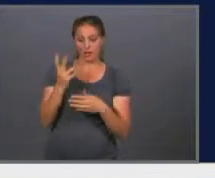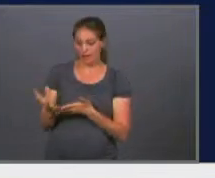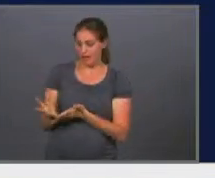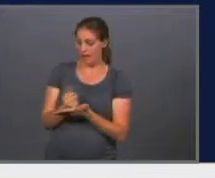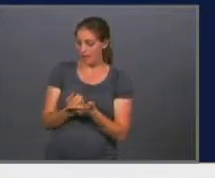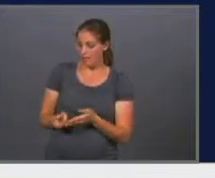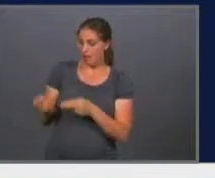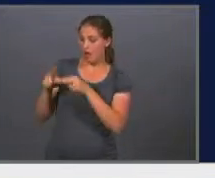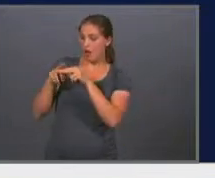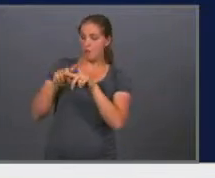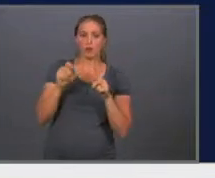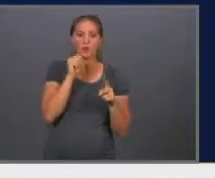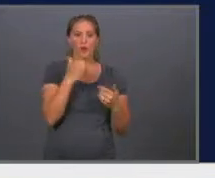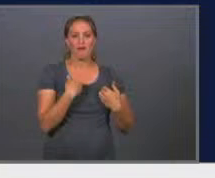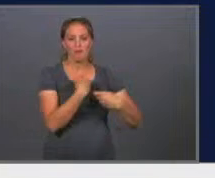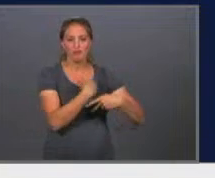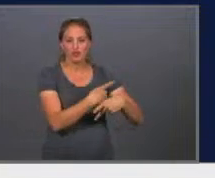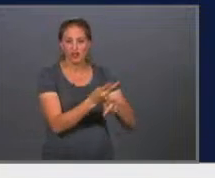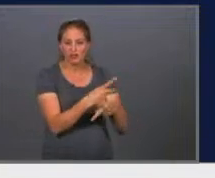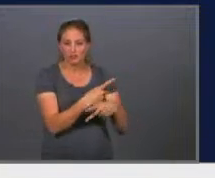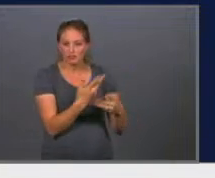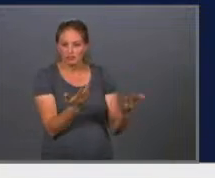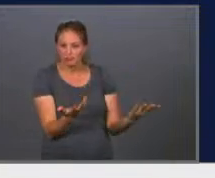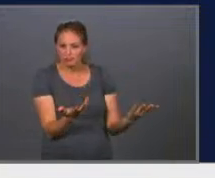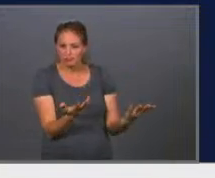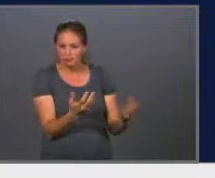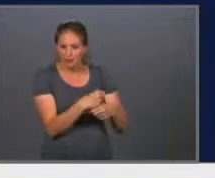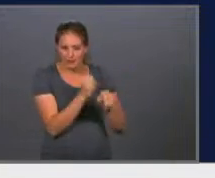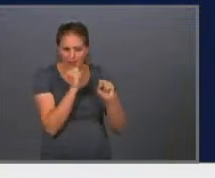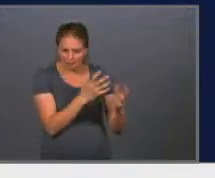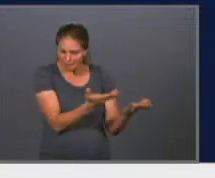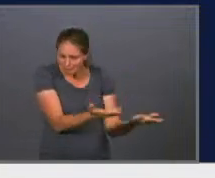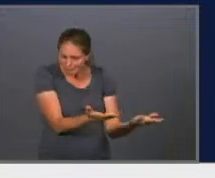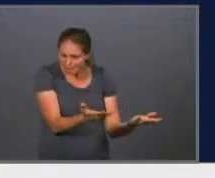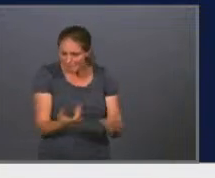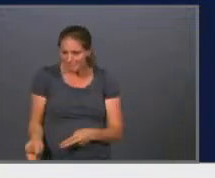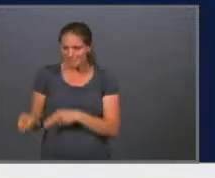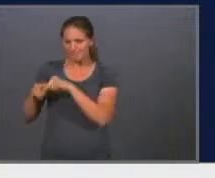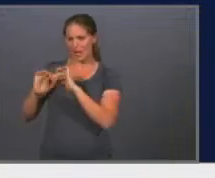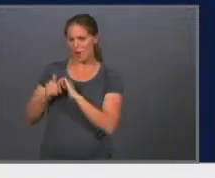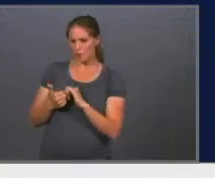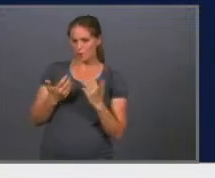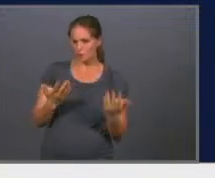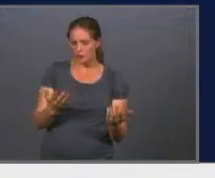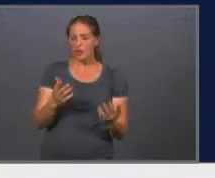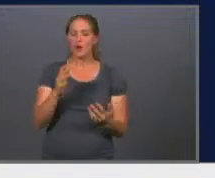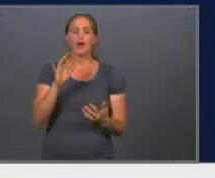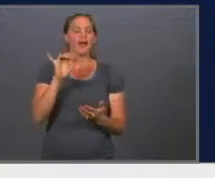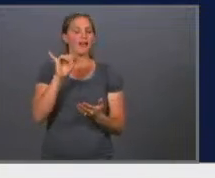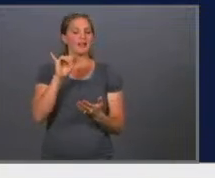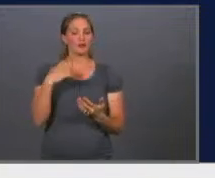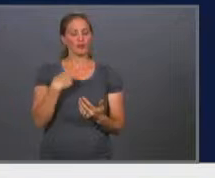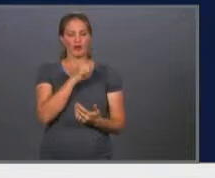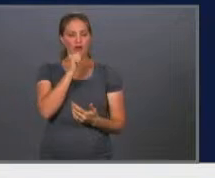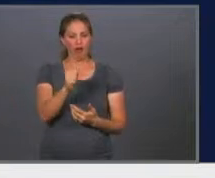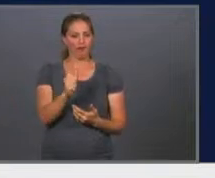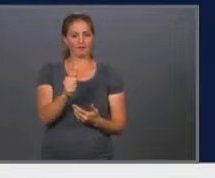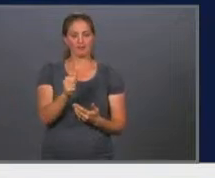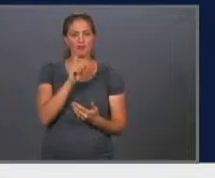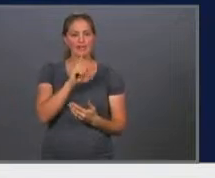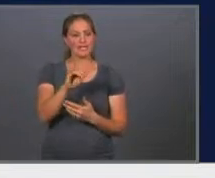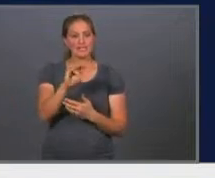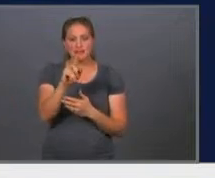production. That's why we've largely stopped being the industrial economy that we once